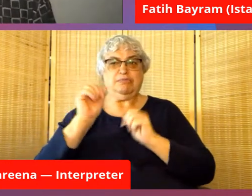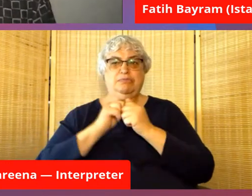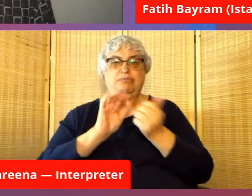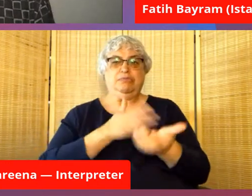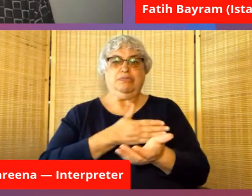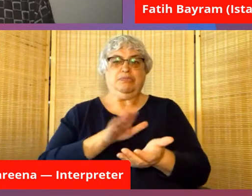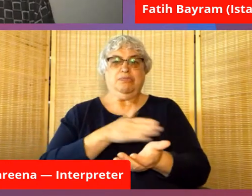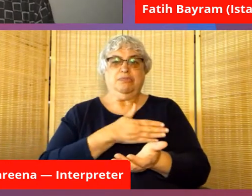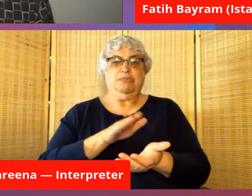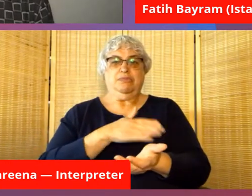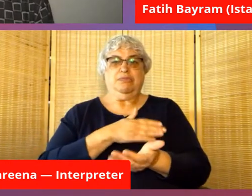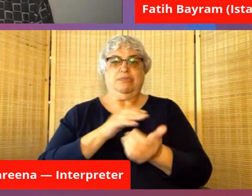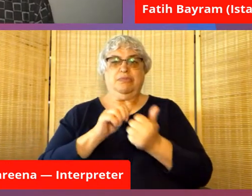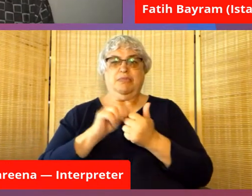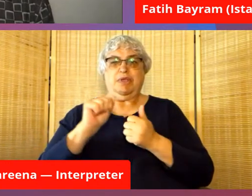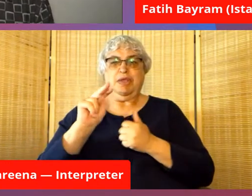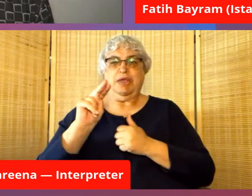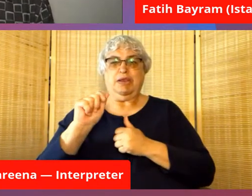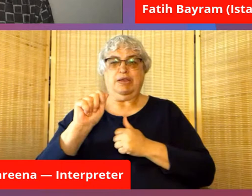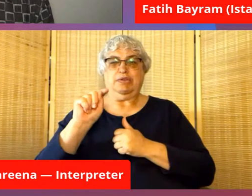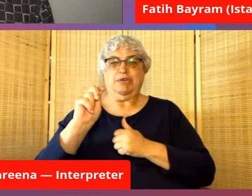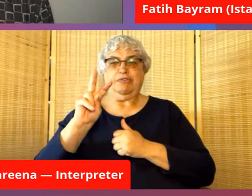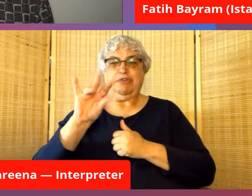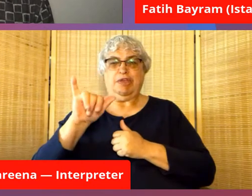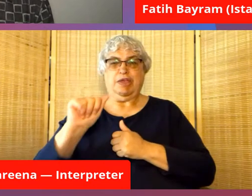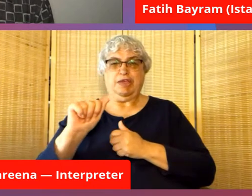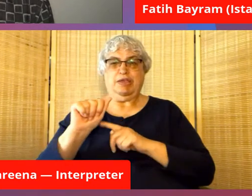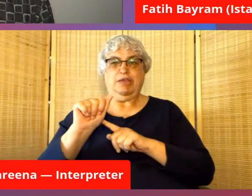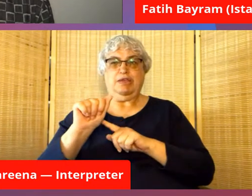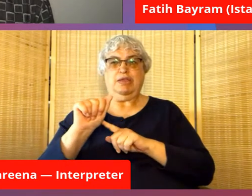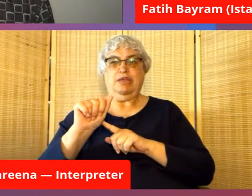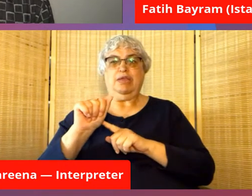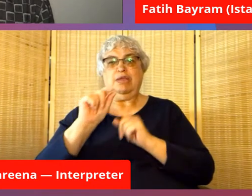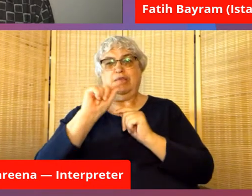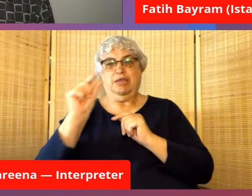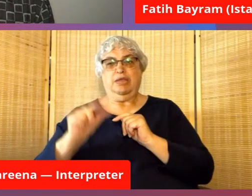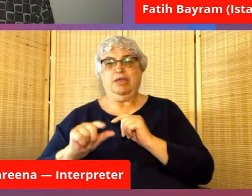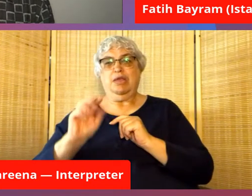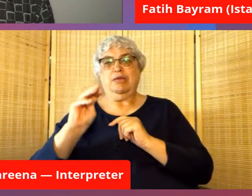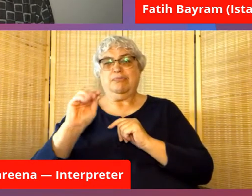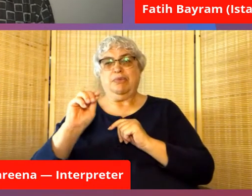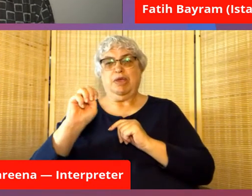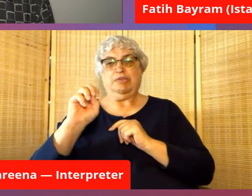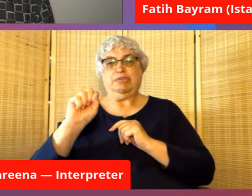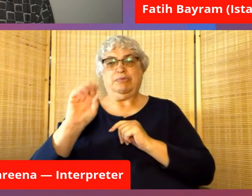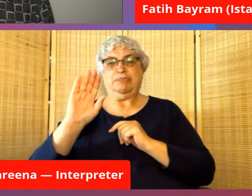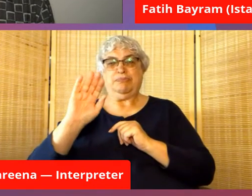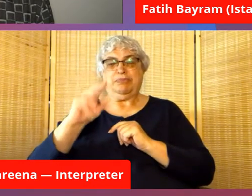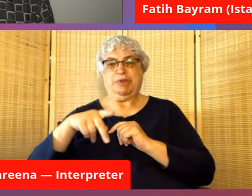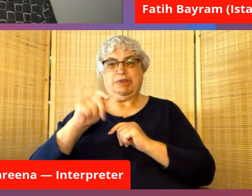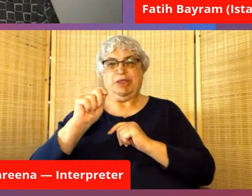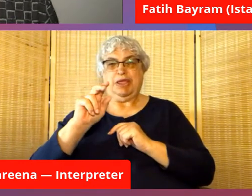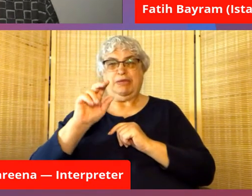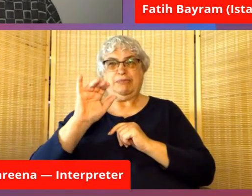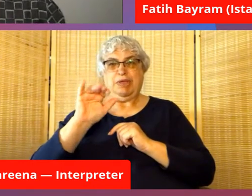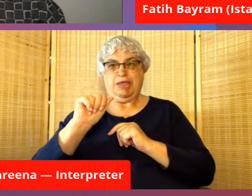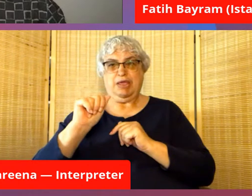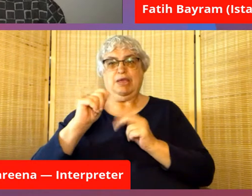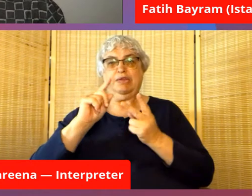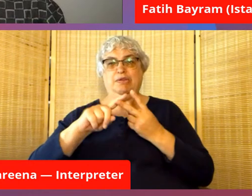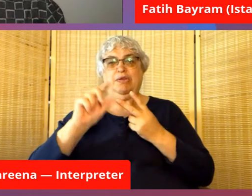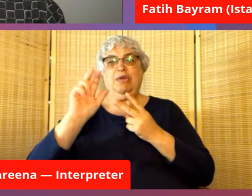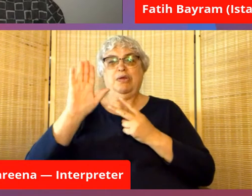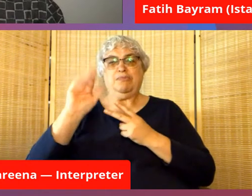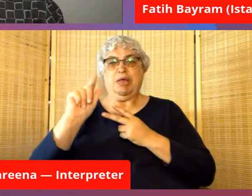music originated in Anatolia. Anatolia is the peninsula from Mesopotamia stretching to the Balkans. So it's a